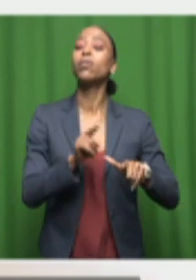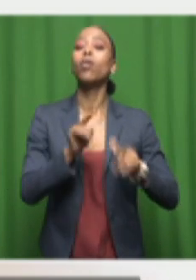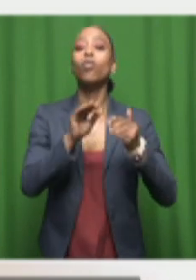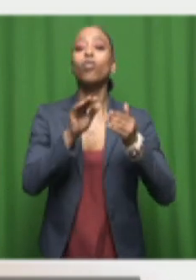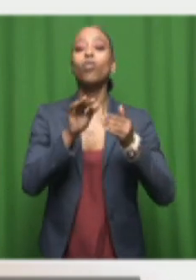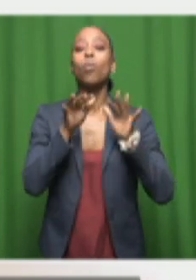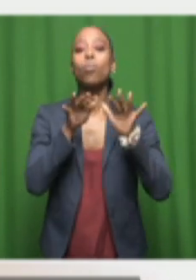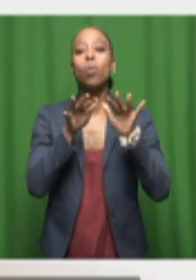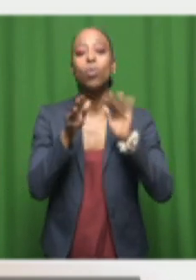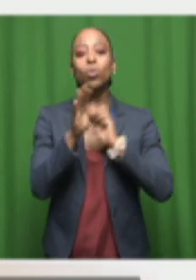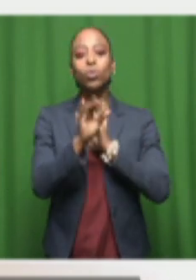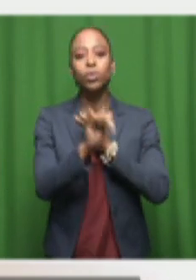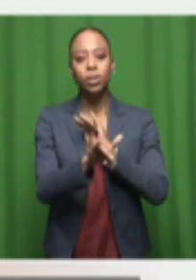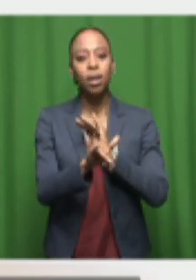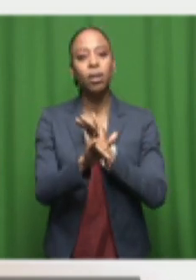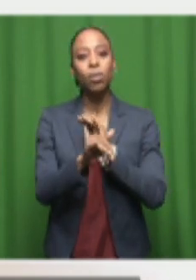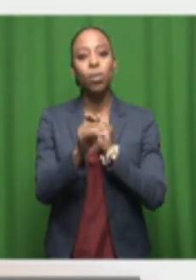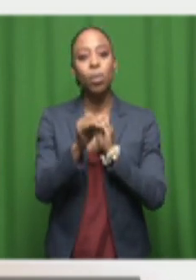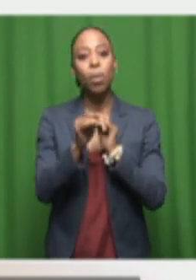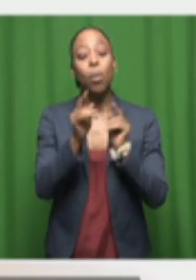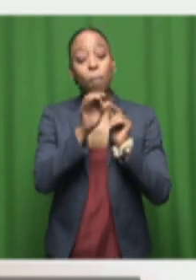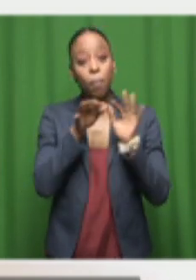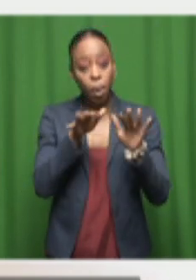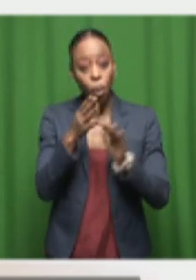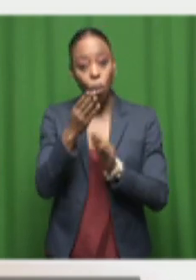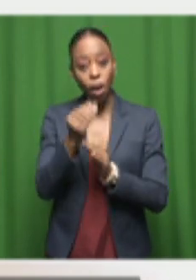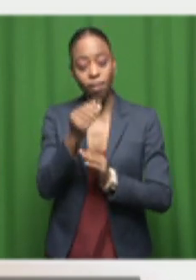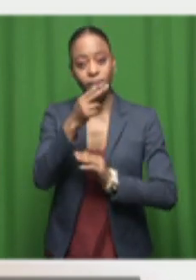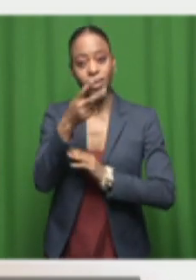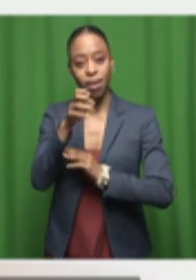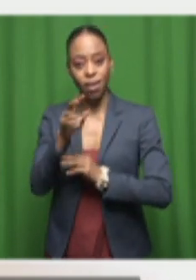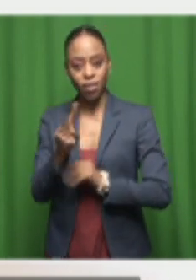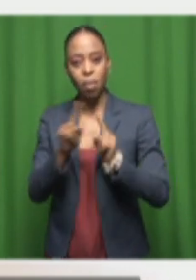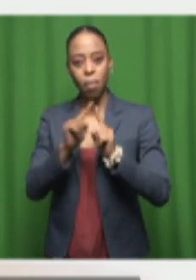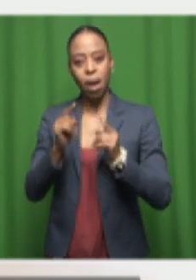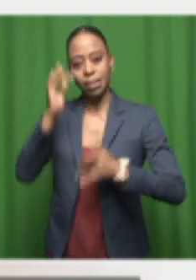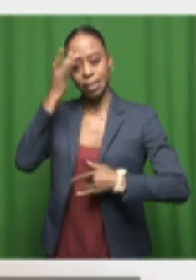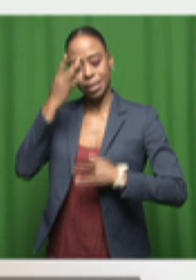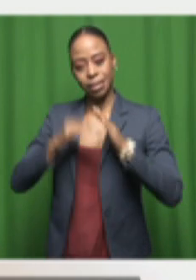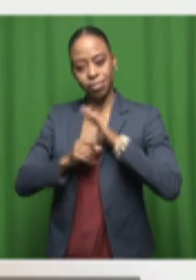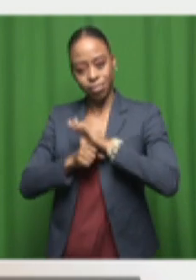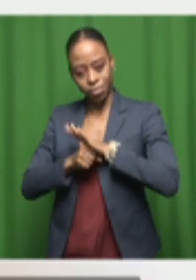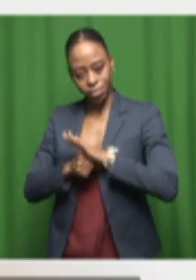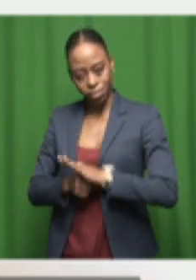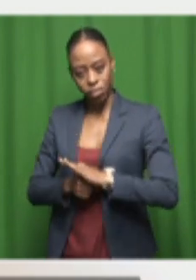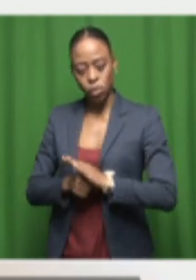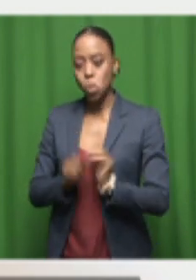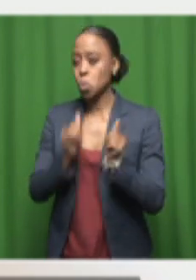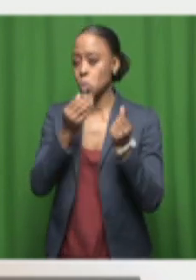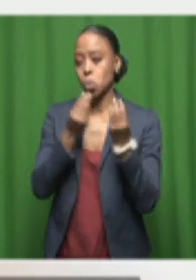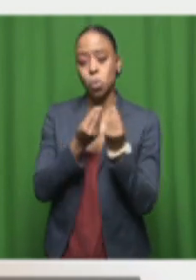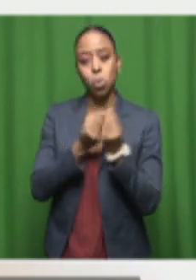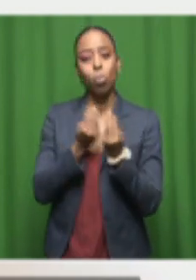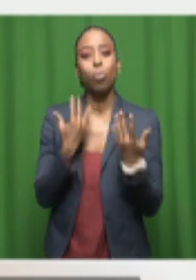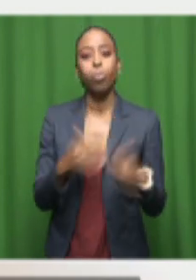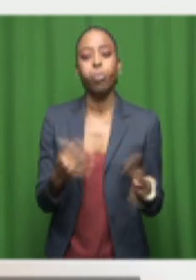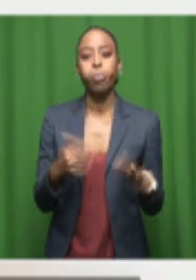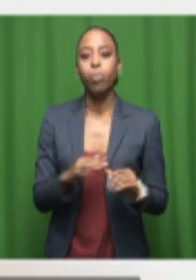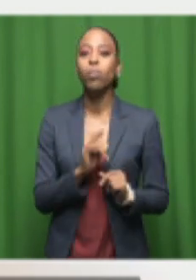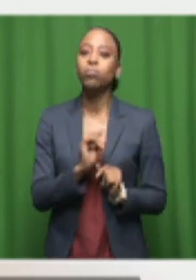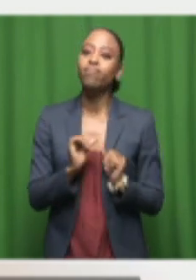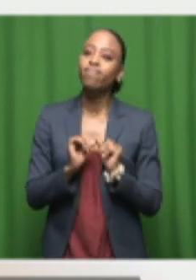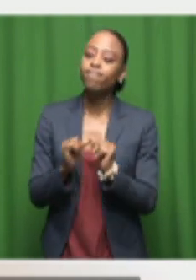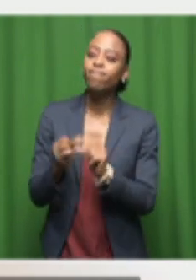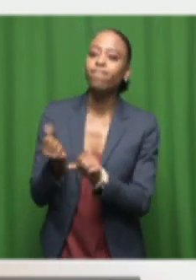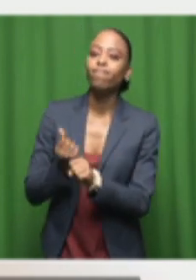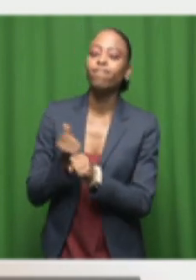population level viral load suppression. So that is something that is to be commended. So this is something that we continue to need to